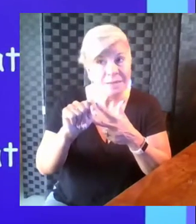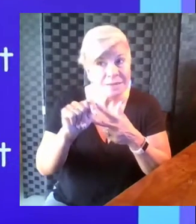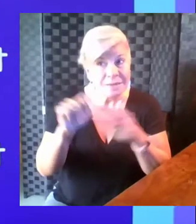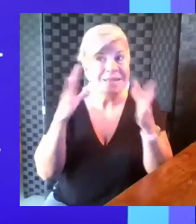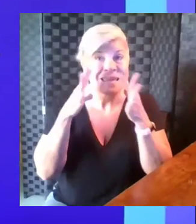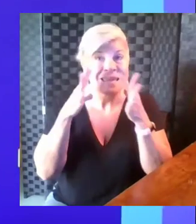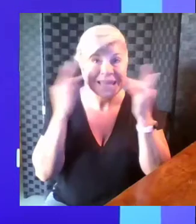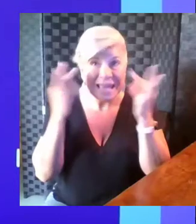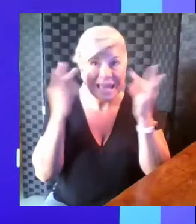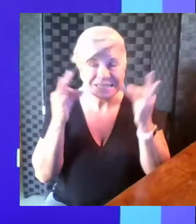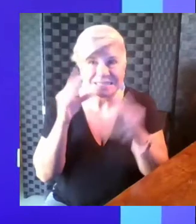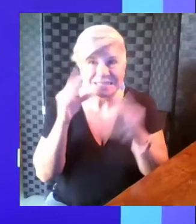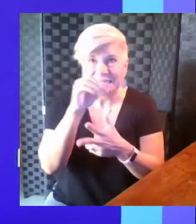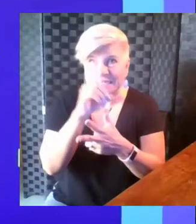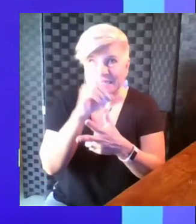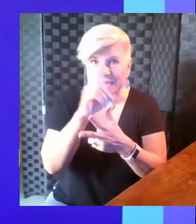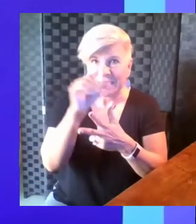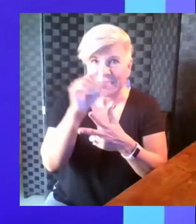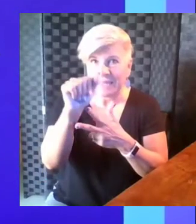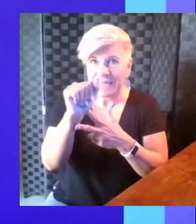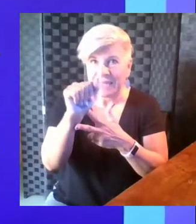Ca-a-t, cat.